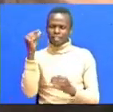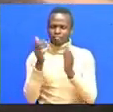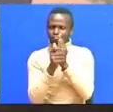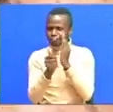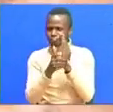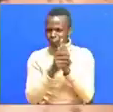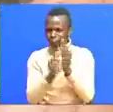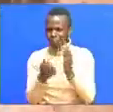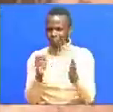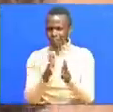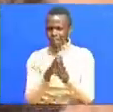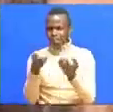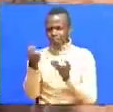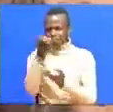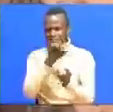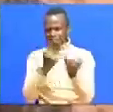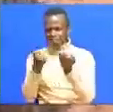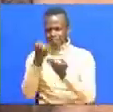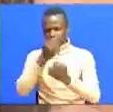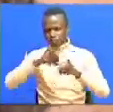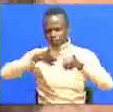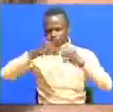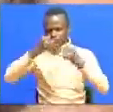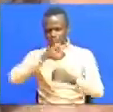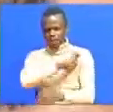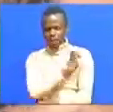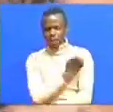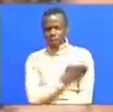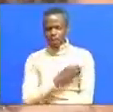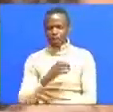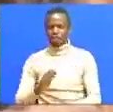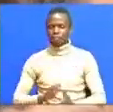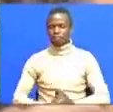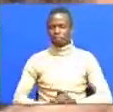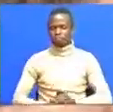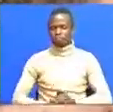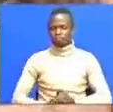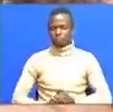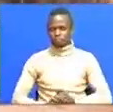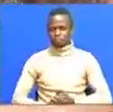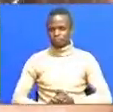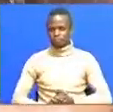and renewable energies. Timothy Omondi, GBS News.